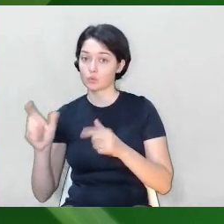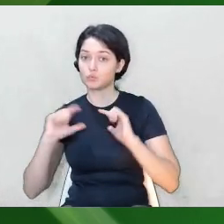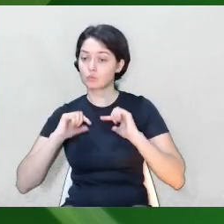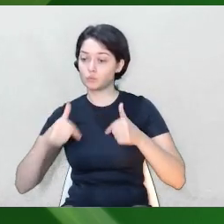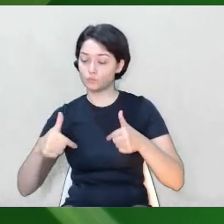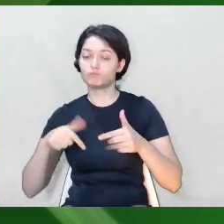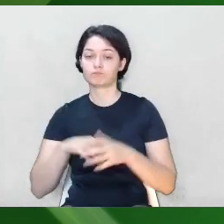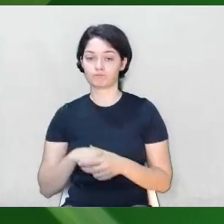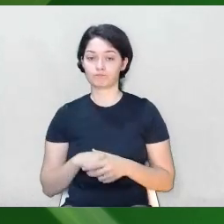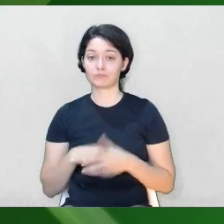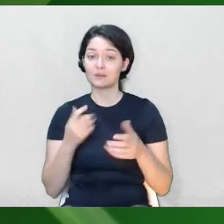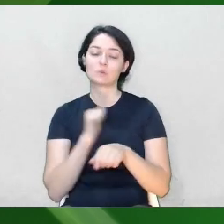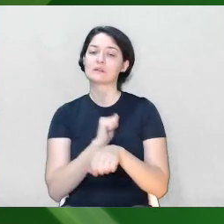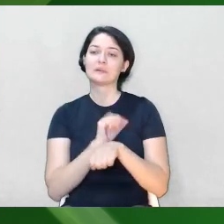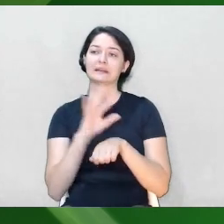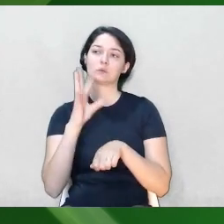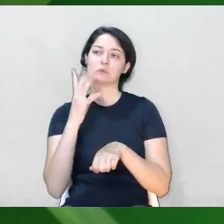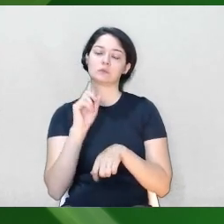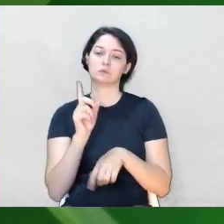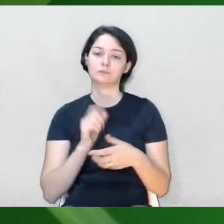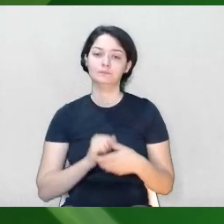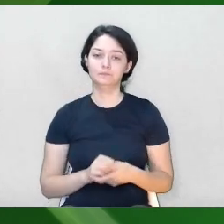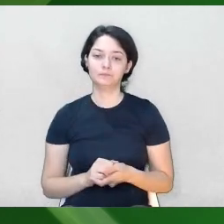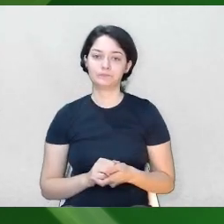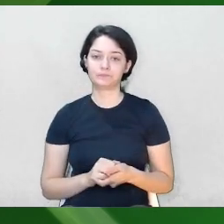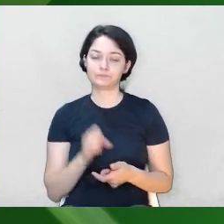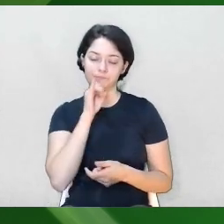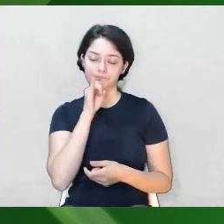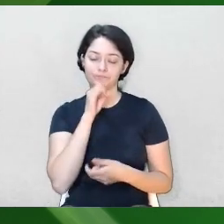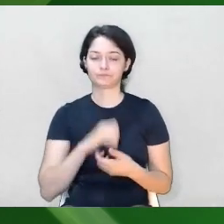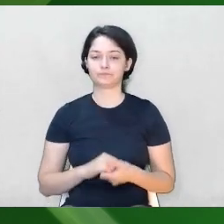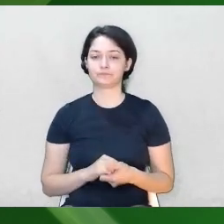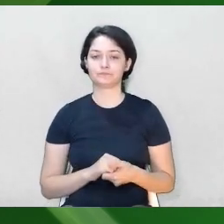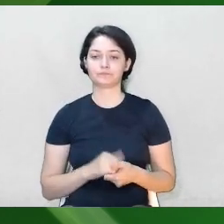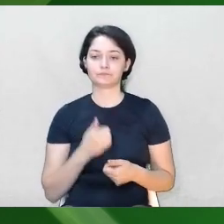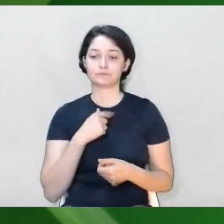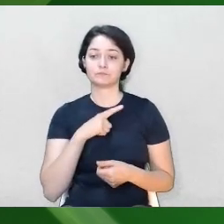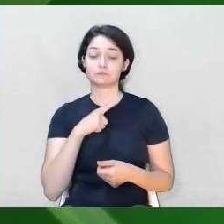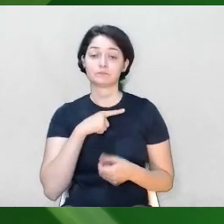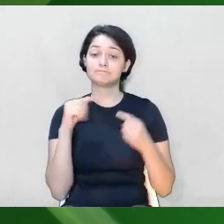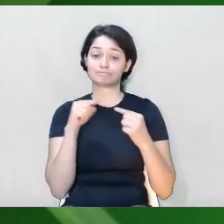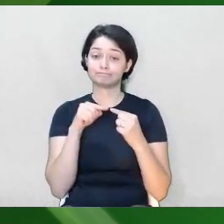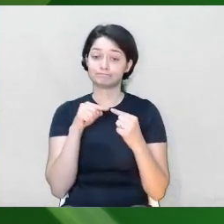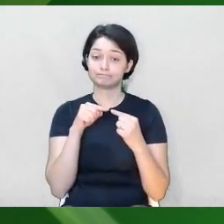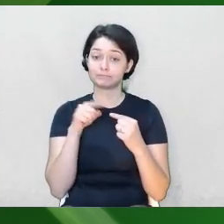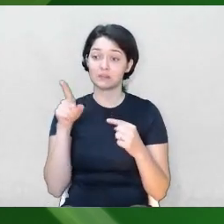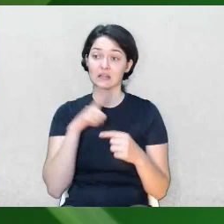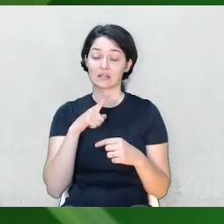to a proactive model. They no longer wait for things to happen. I'll give you an example of what I mean. So I've got